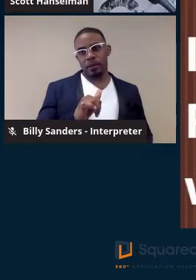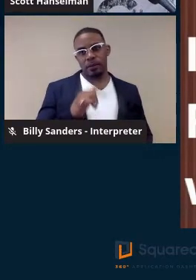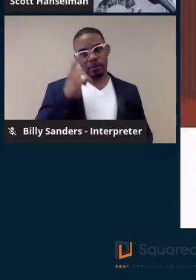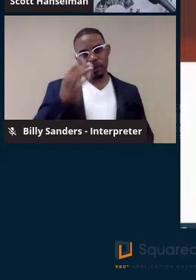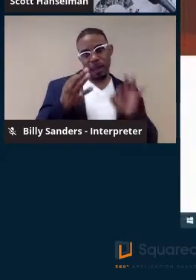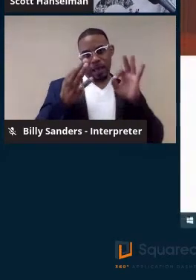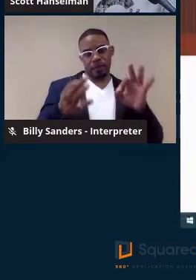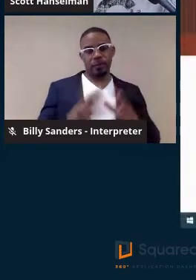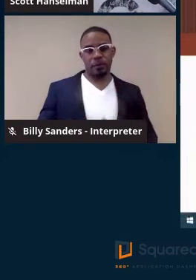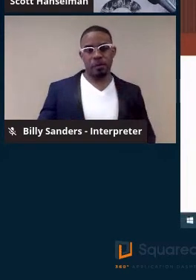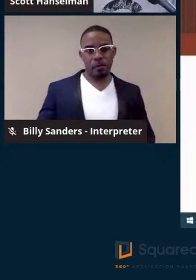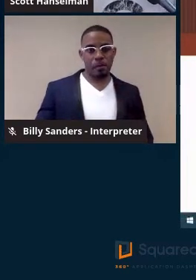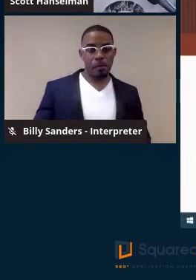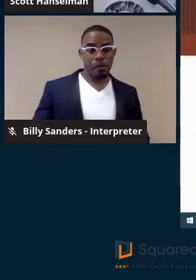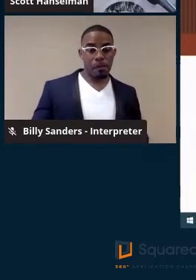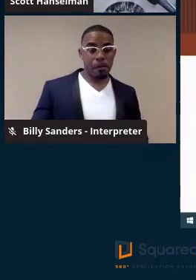ideal.